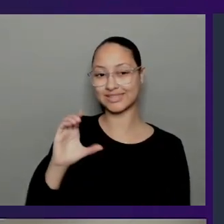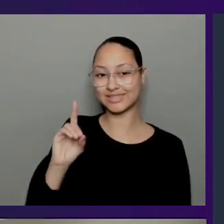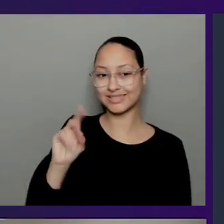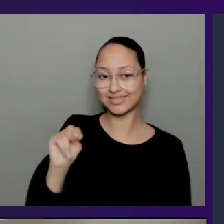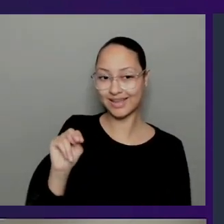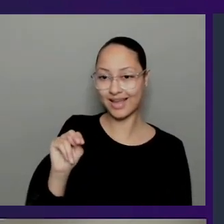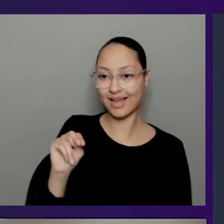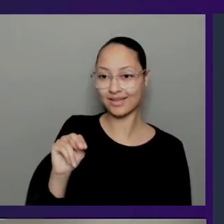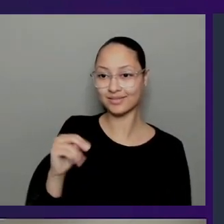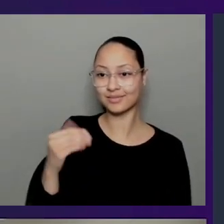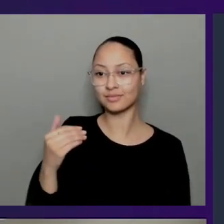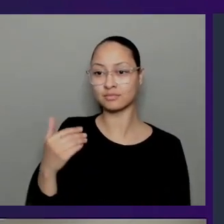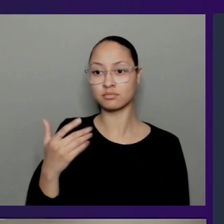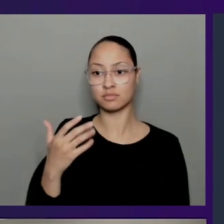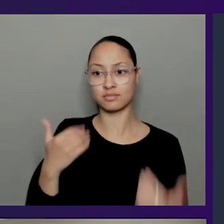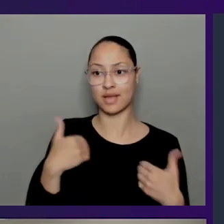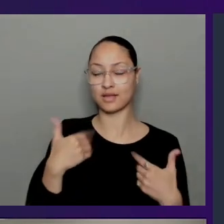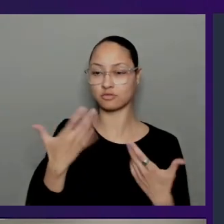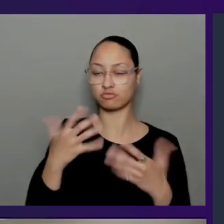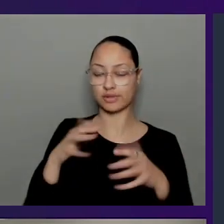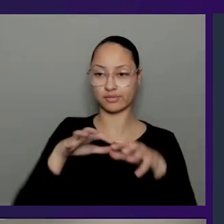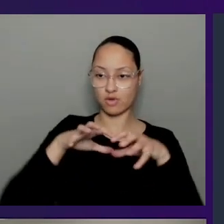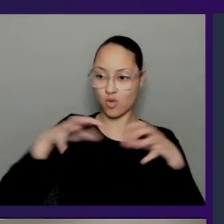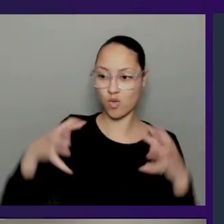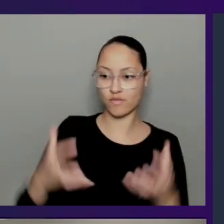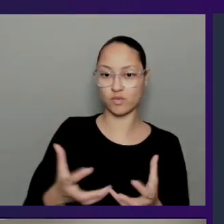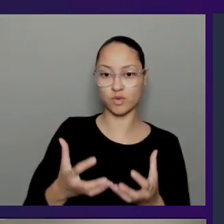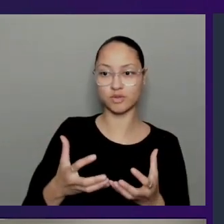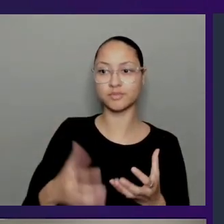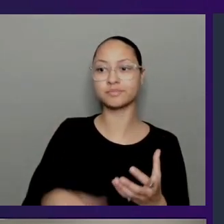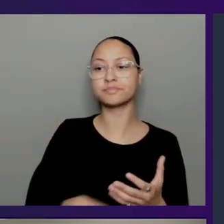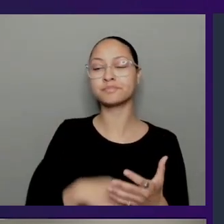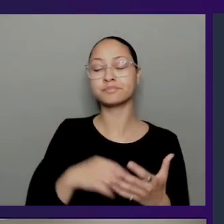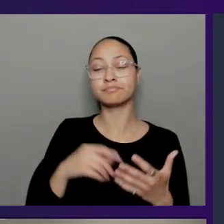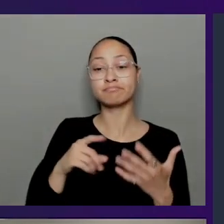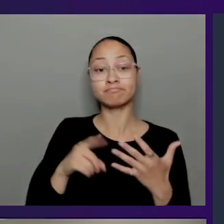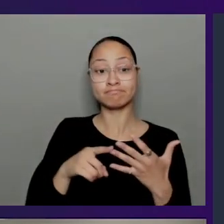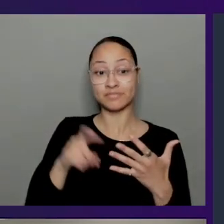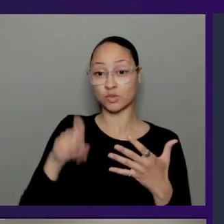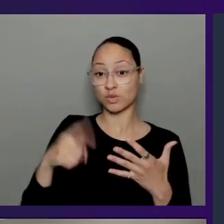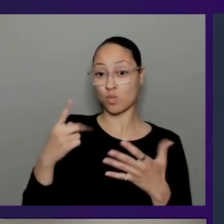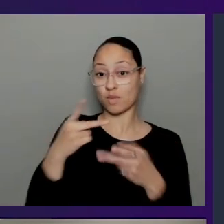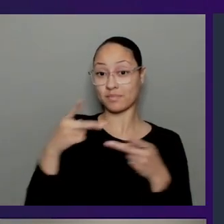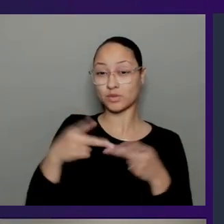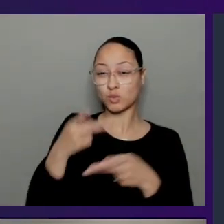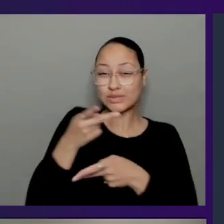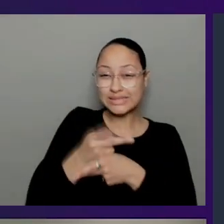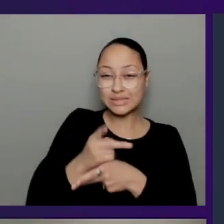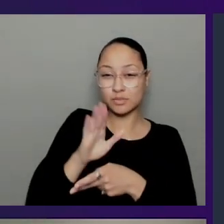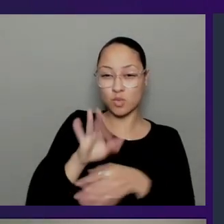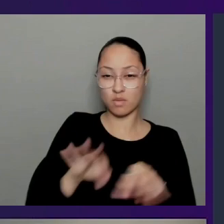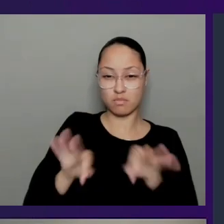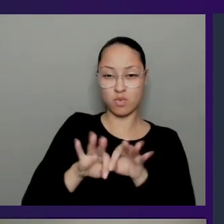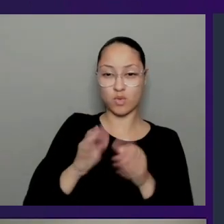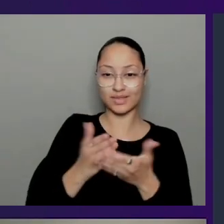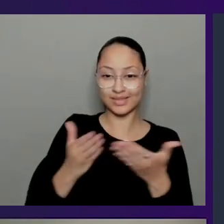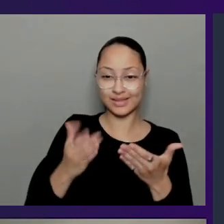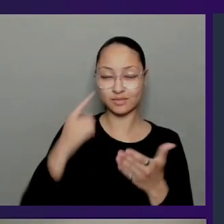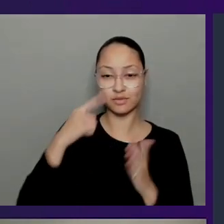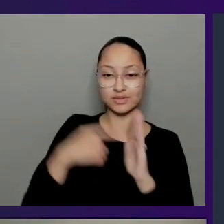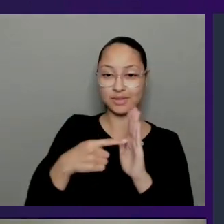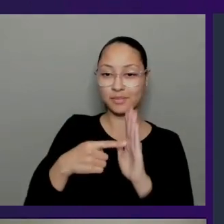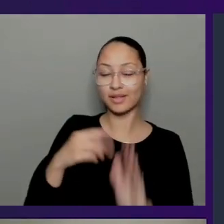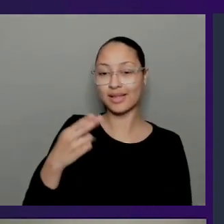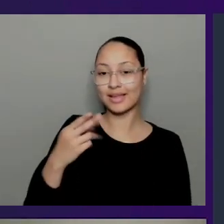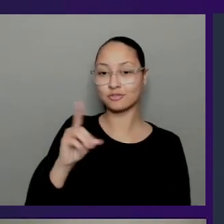of presence around the globe. You need a place to keep your assets. That's things like your HTML, JavaScript,